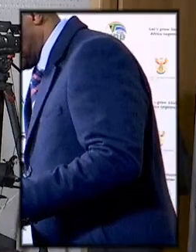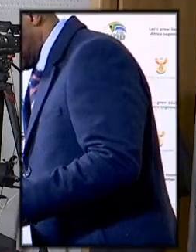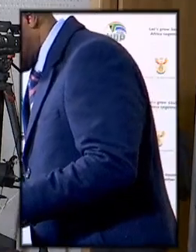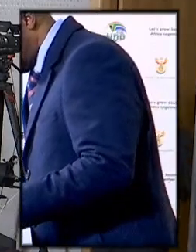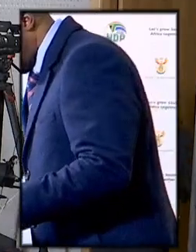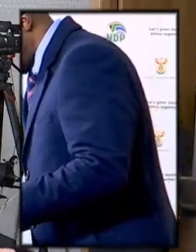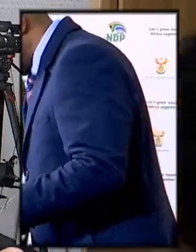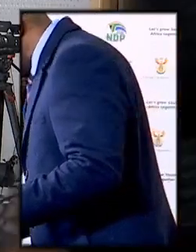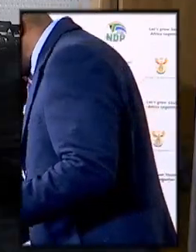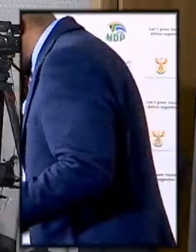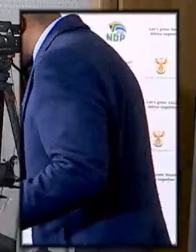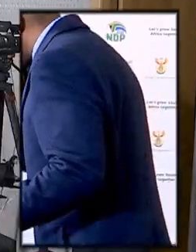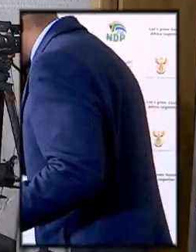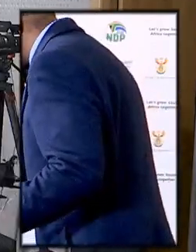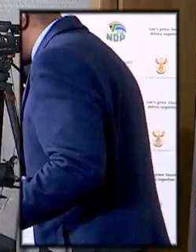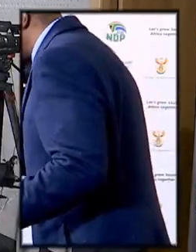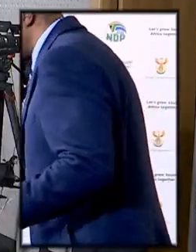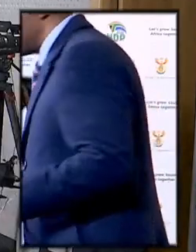is